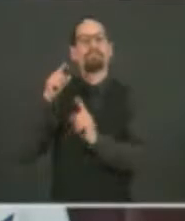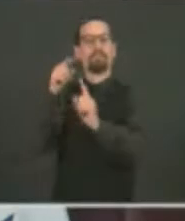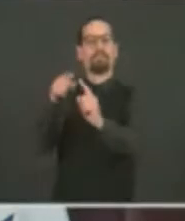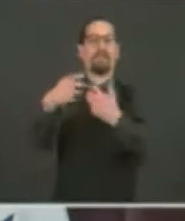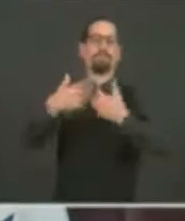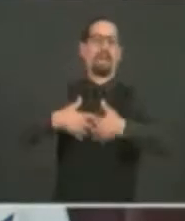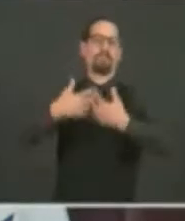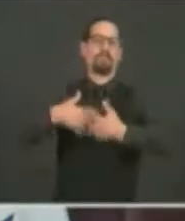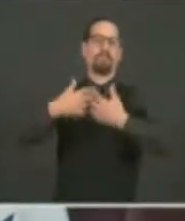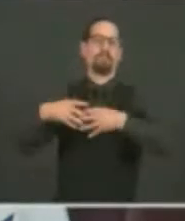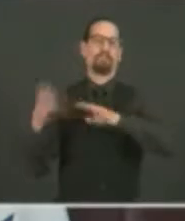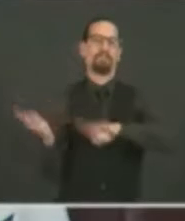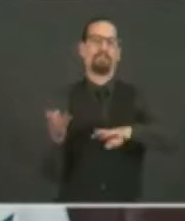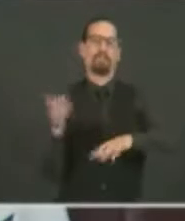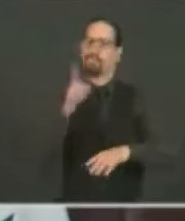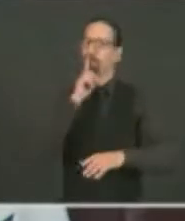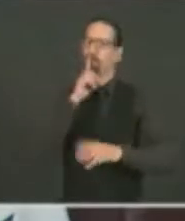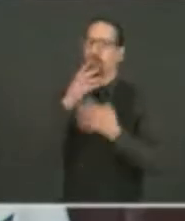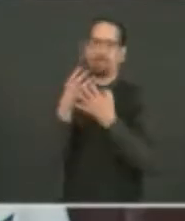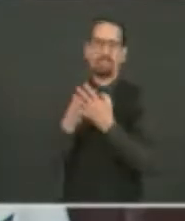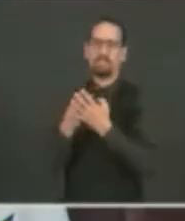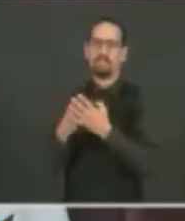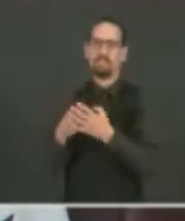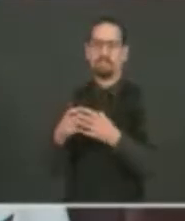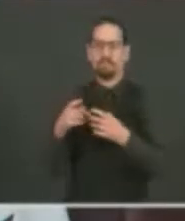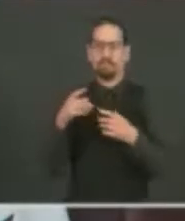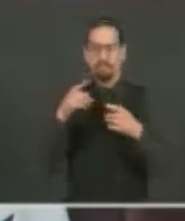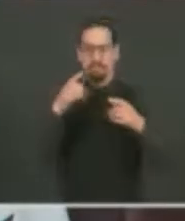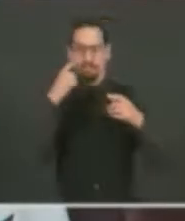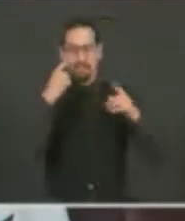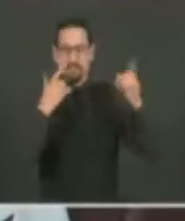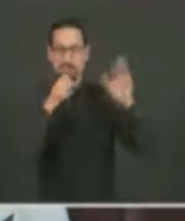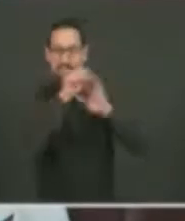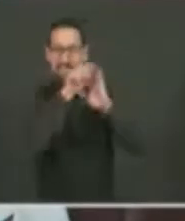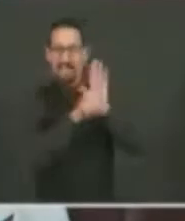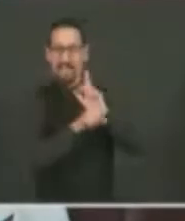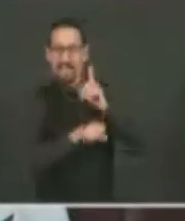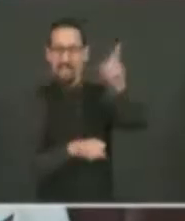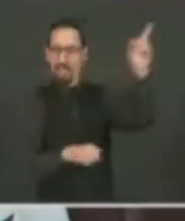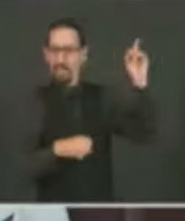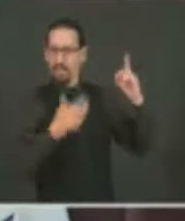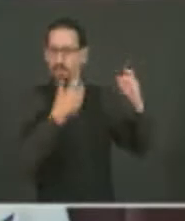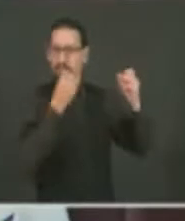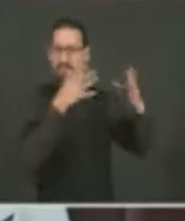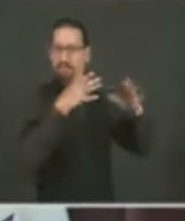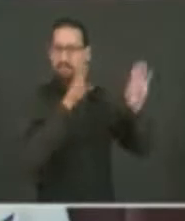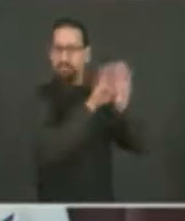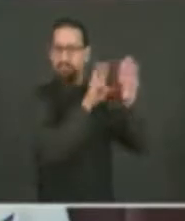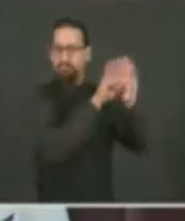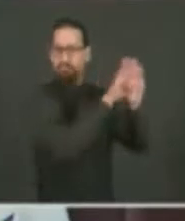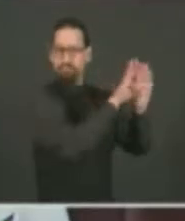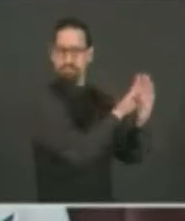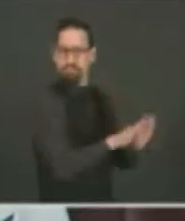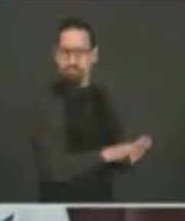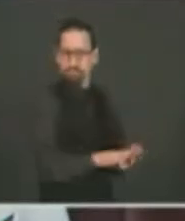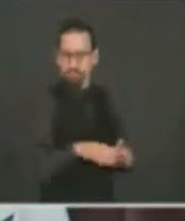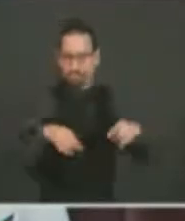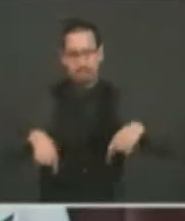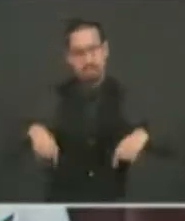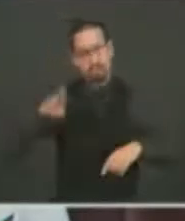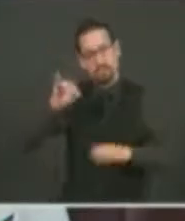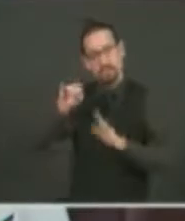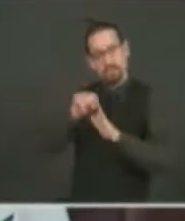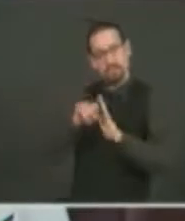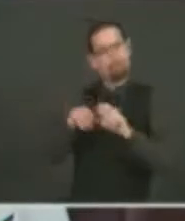crisis. Unlike most states, we need you to screen every single employee for their